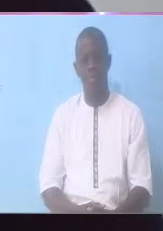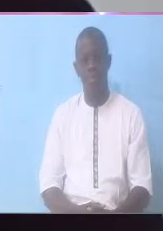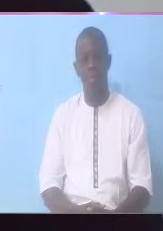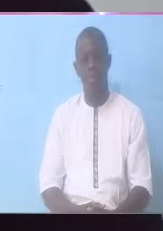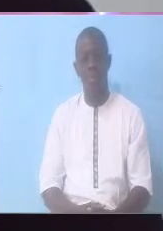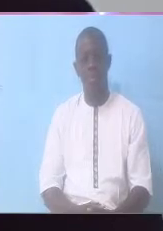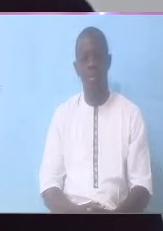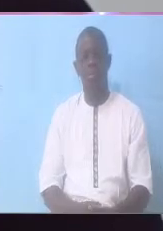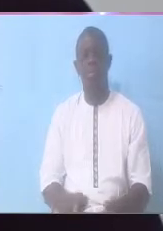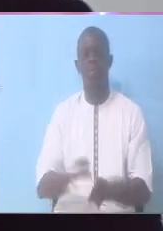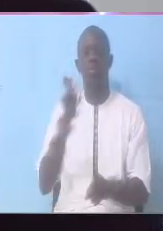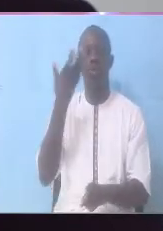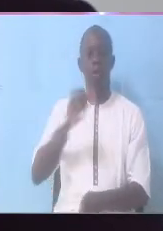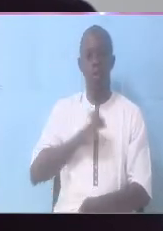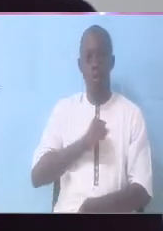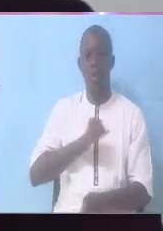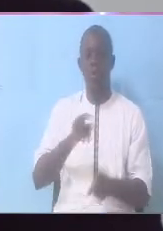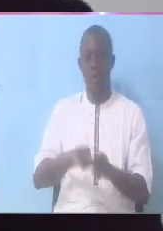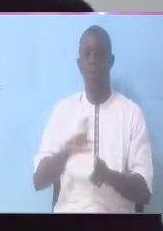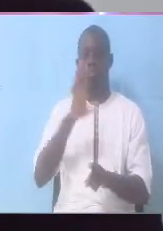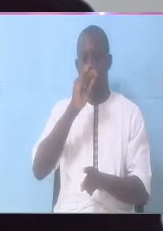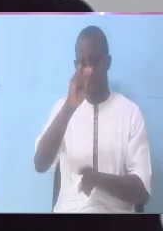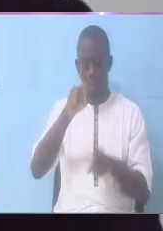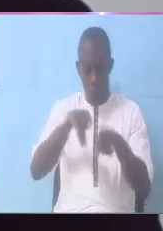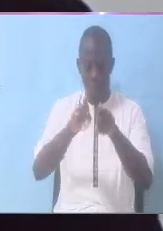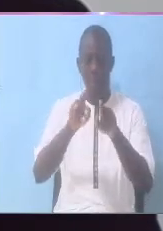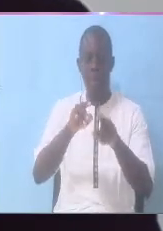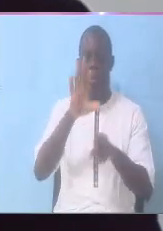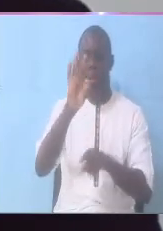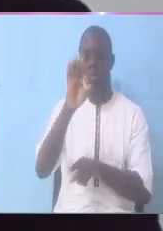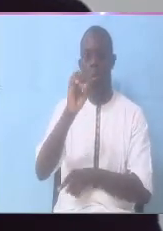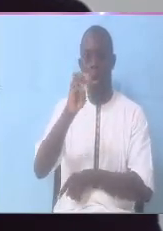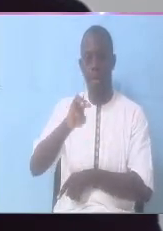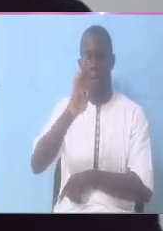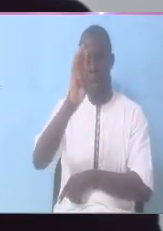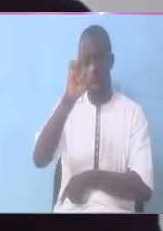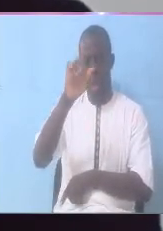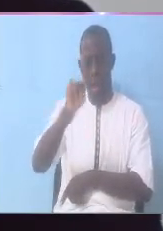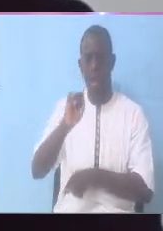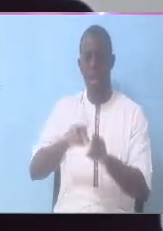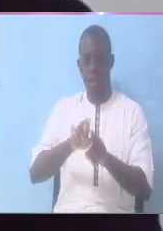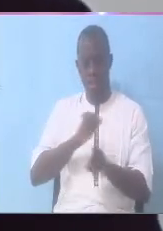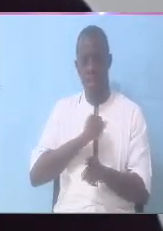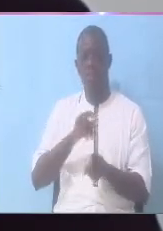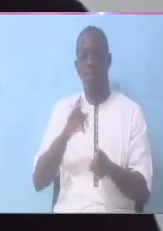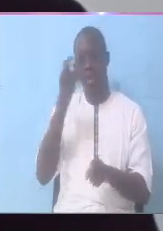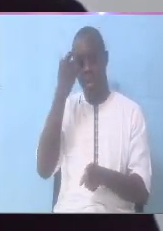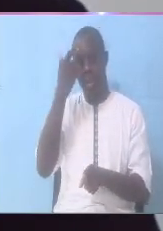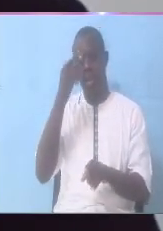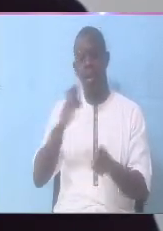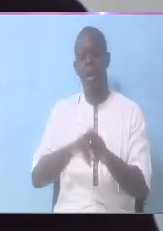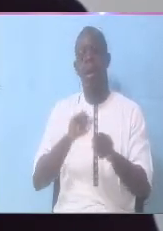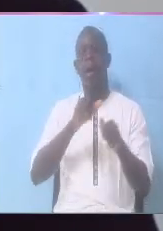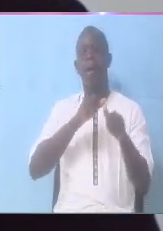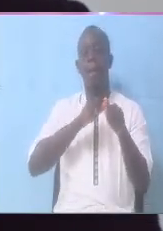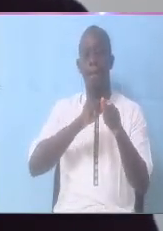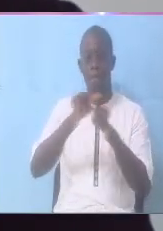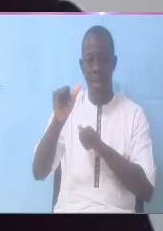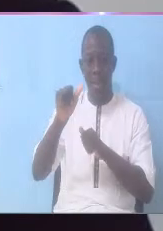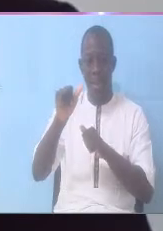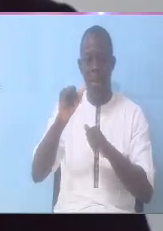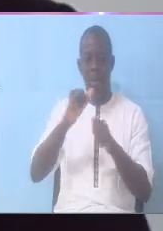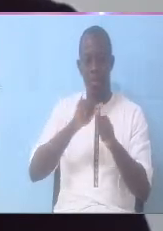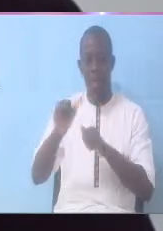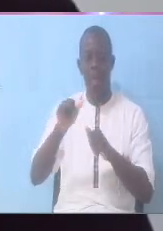called me, and I quote, he said to me, Saihou, he said, yes sir. He said, tell Musa Jammeh to bring his tail back to the State House. Tail, underline the word